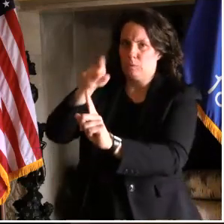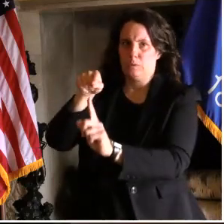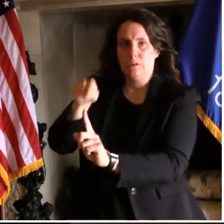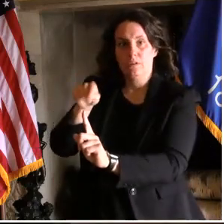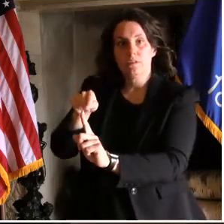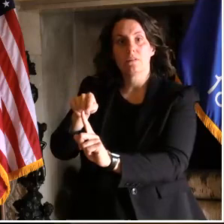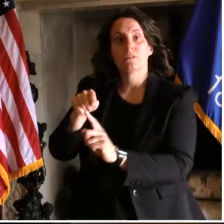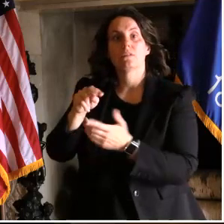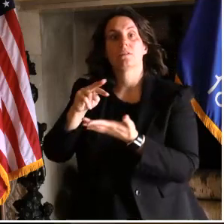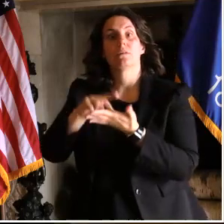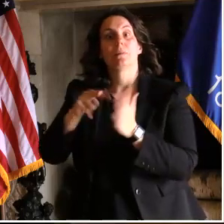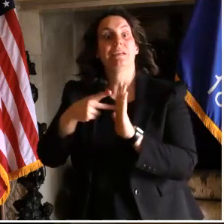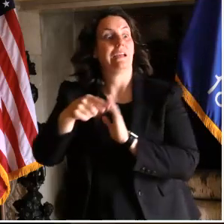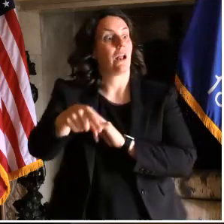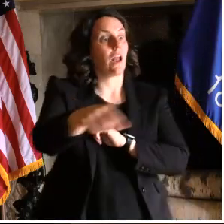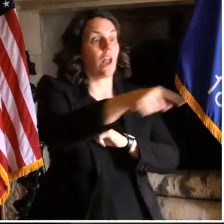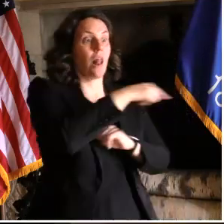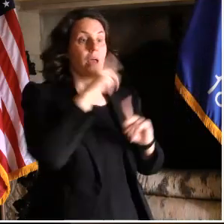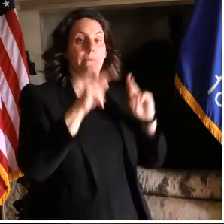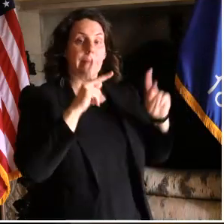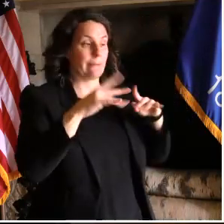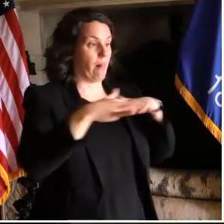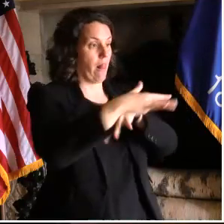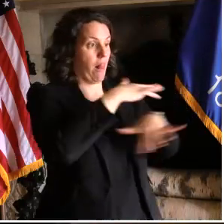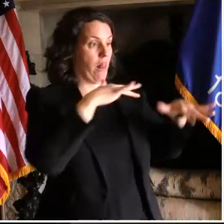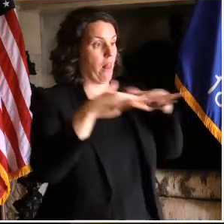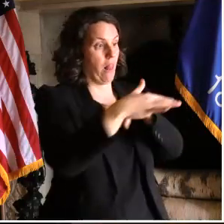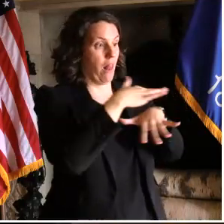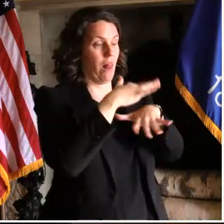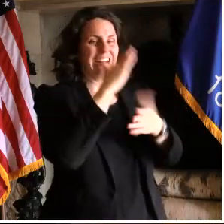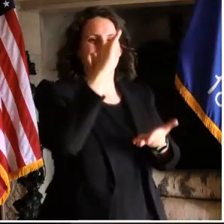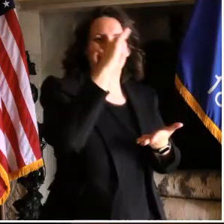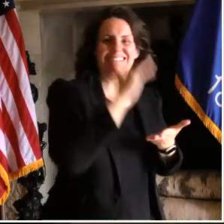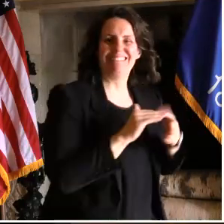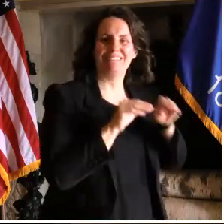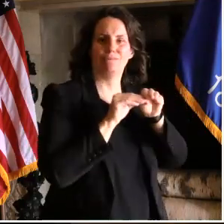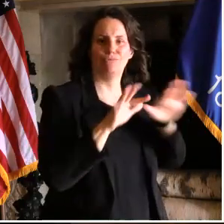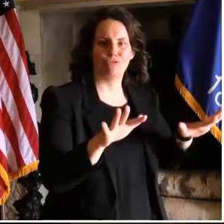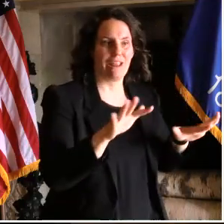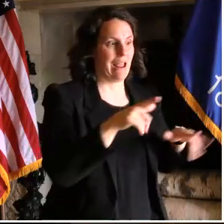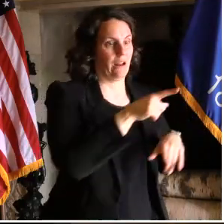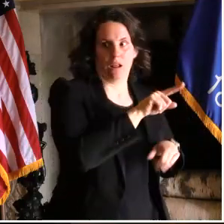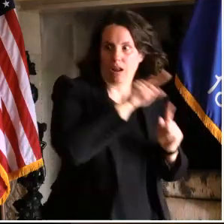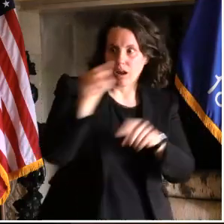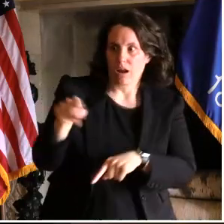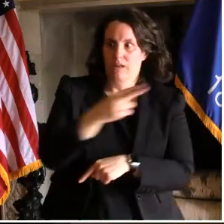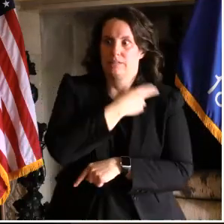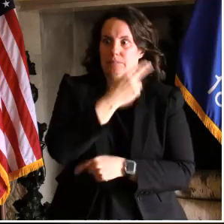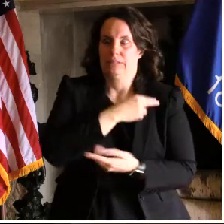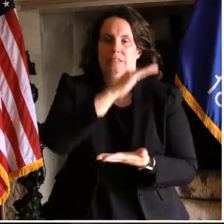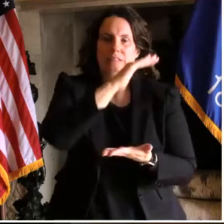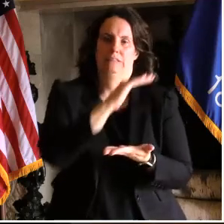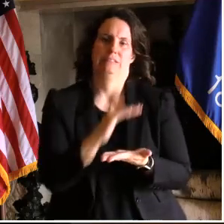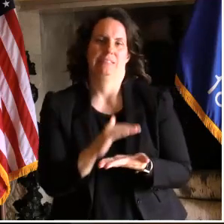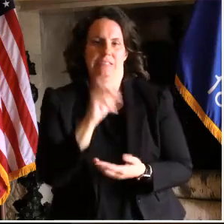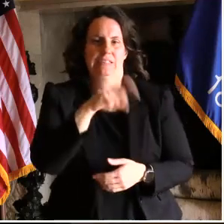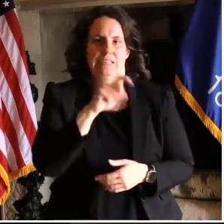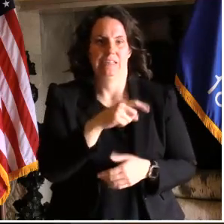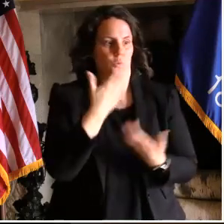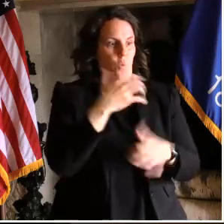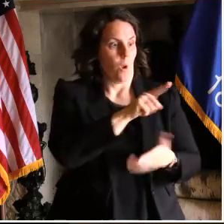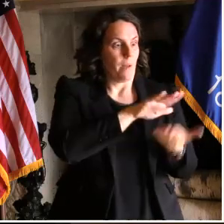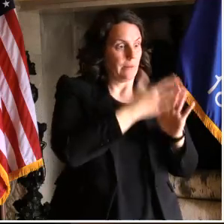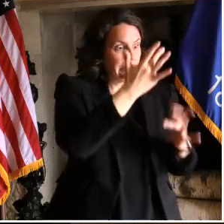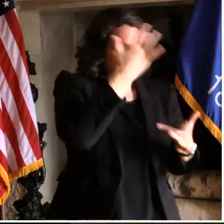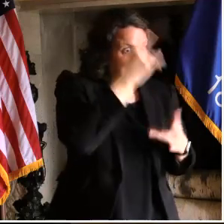people infected and therefore reduce the number of people who will experience severe illness as much as possible, so that those